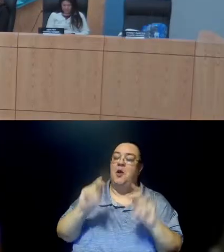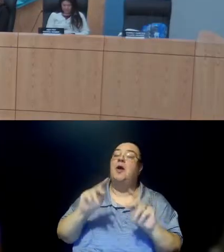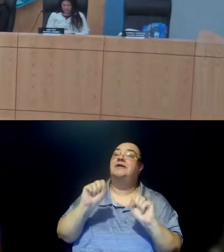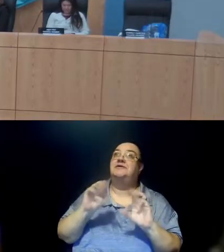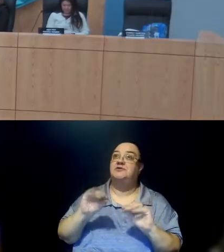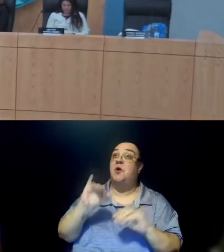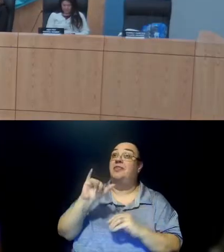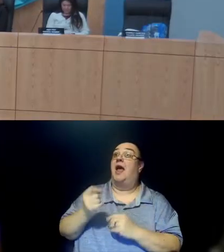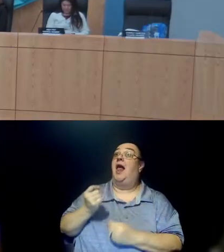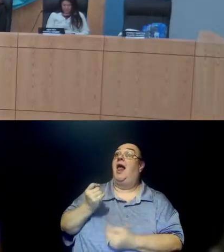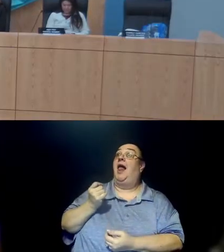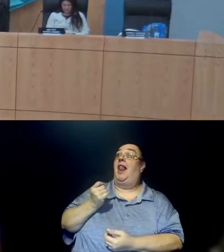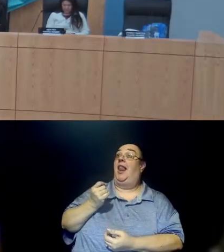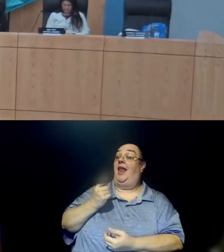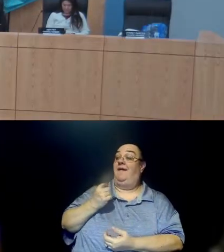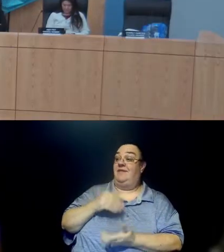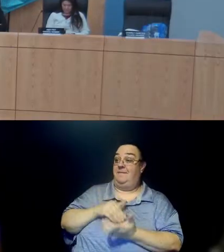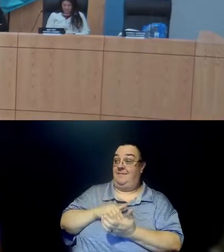million,